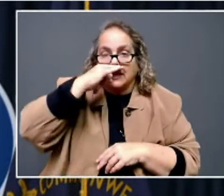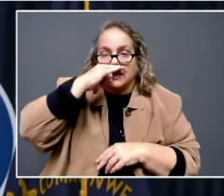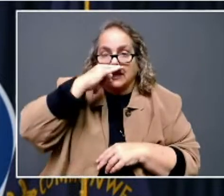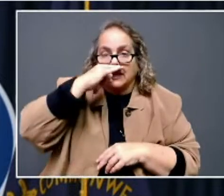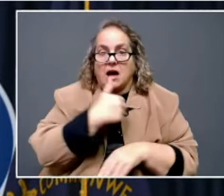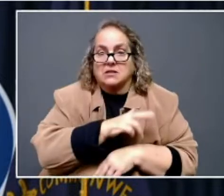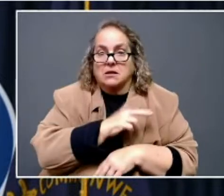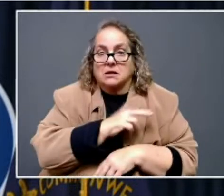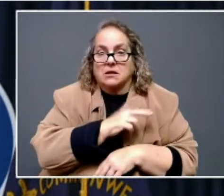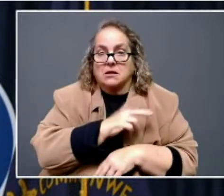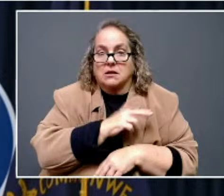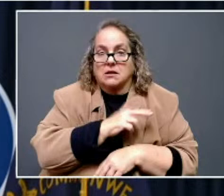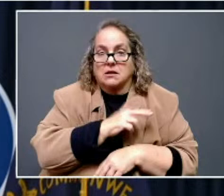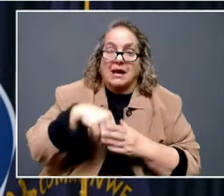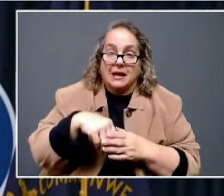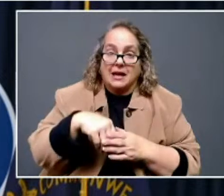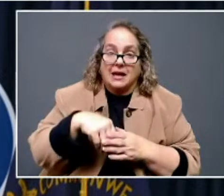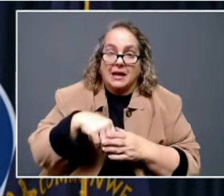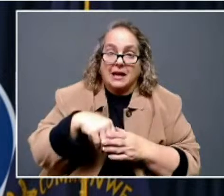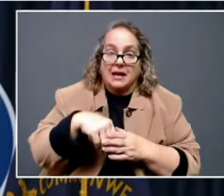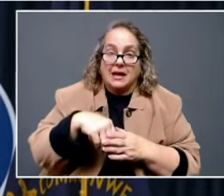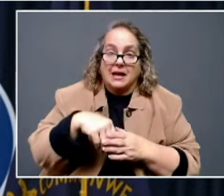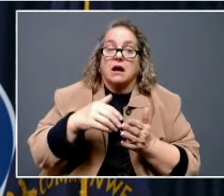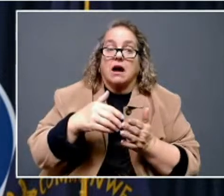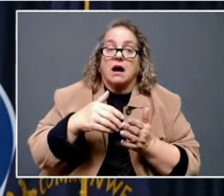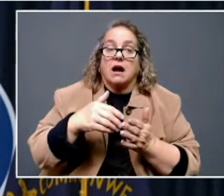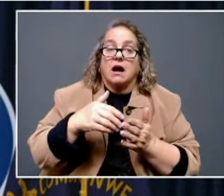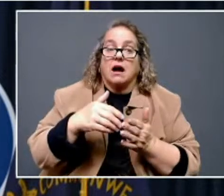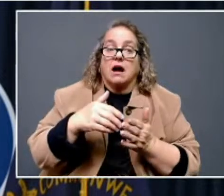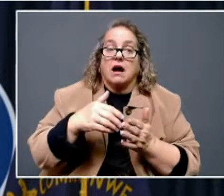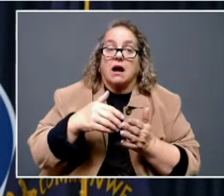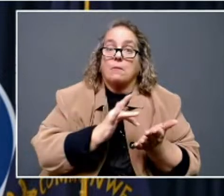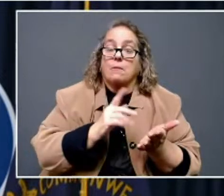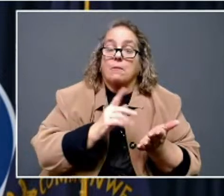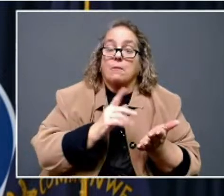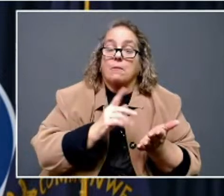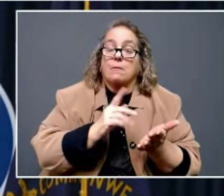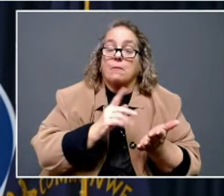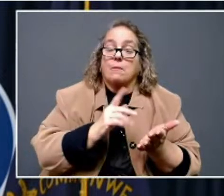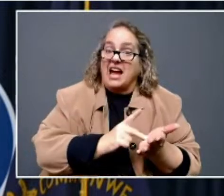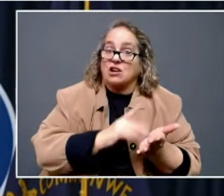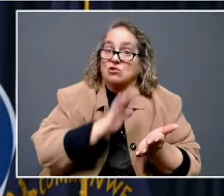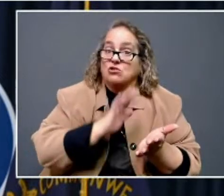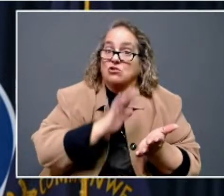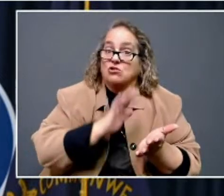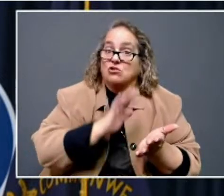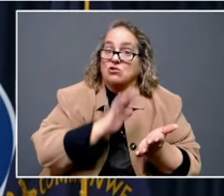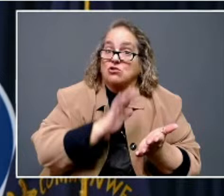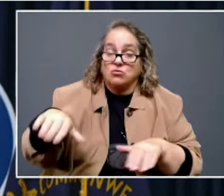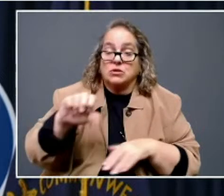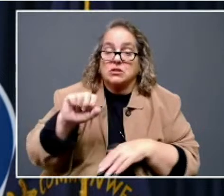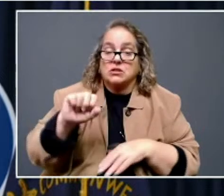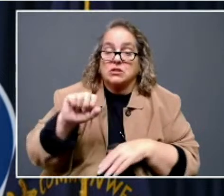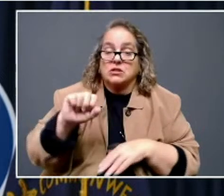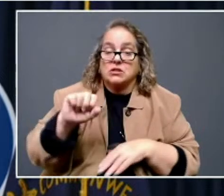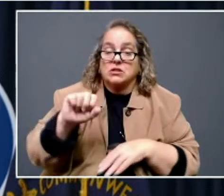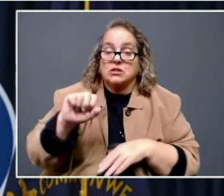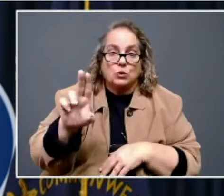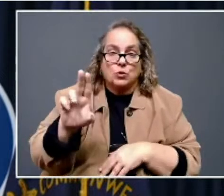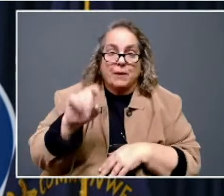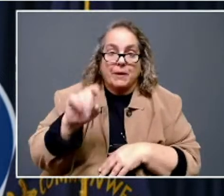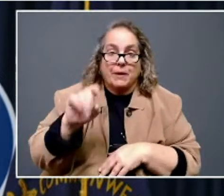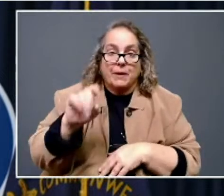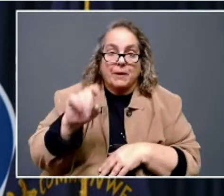pediatric ICUs. And remember, we only have 2 pediatric ICU units. And we have 3 kids